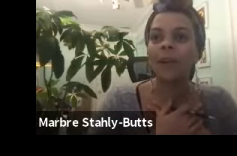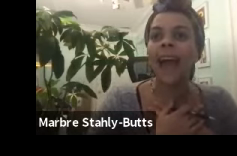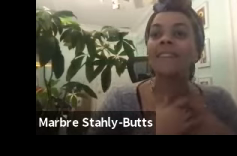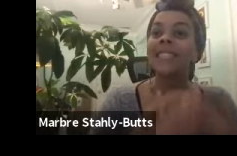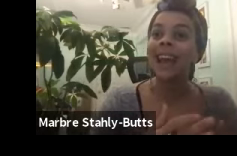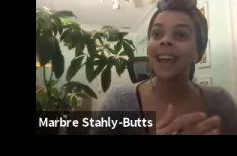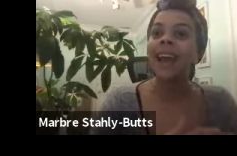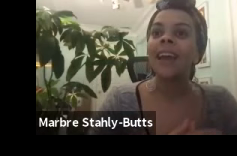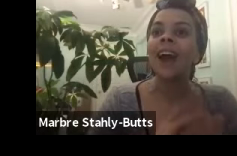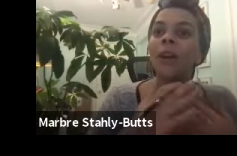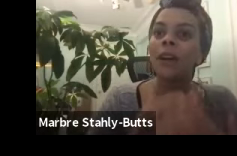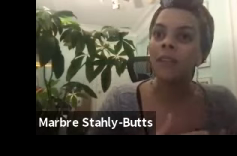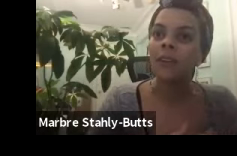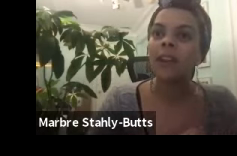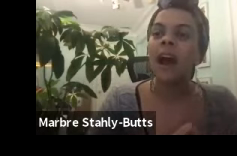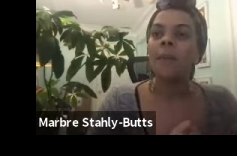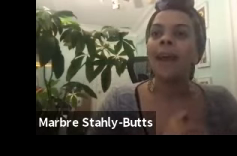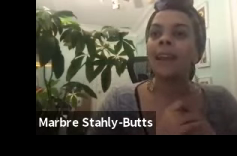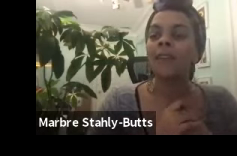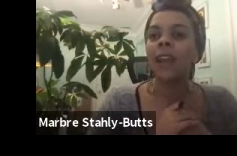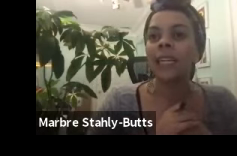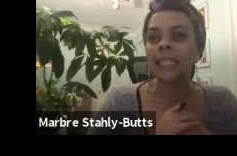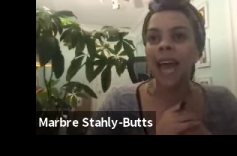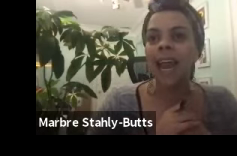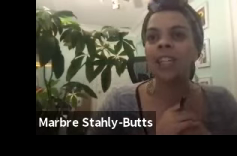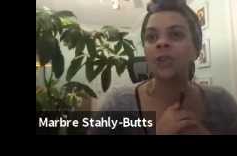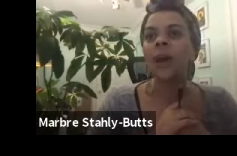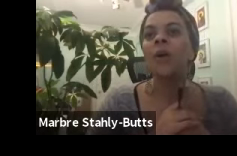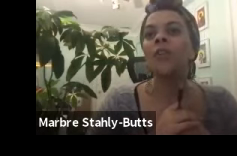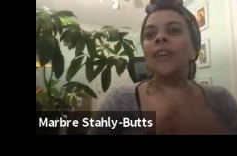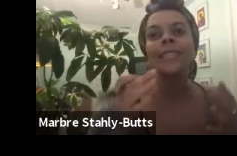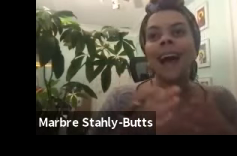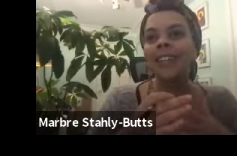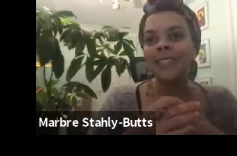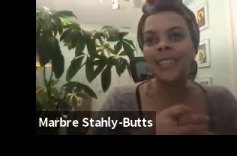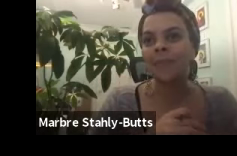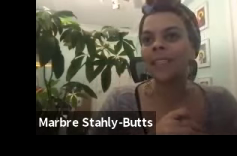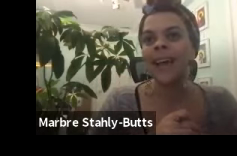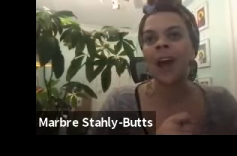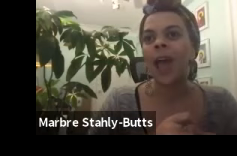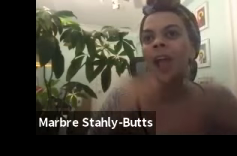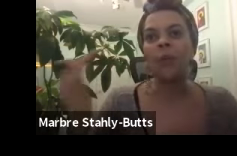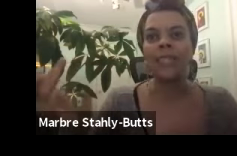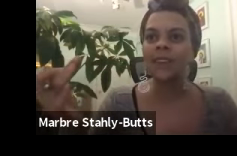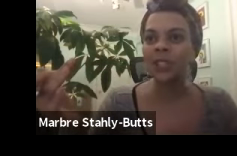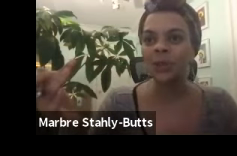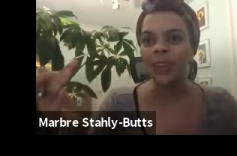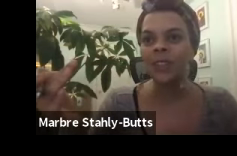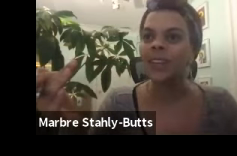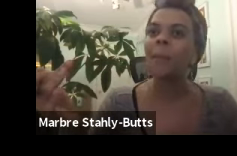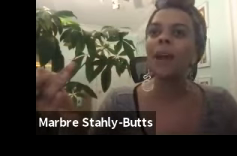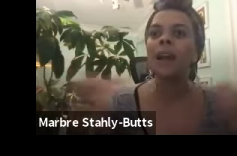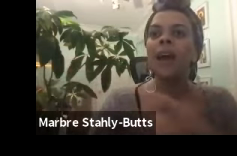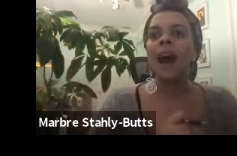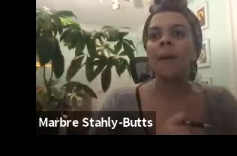communities, our ability to have a say in how we are governed, and governing consent. And so this is not just, as Amna said, a once every 2